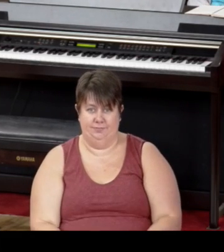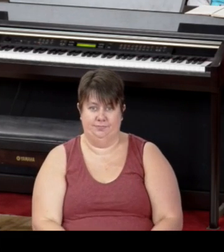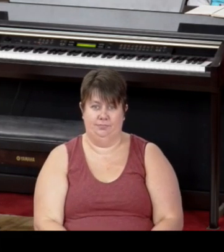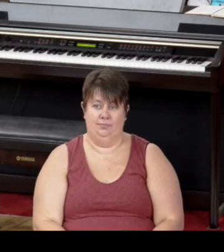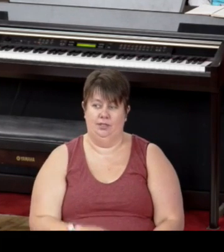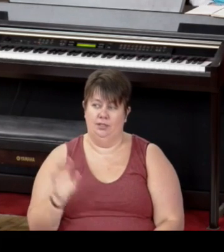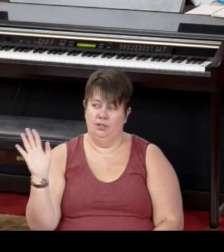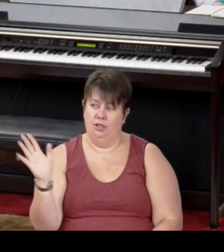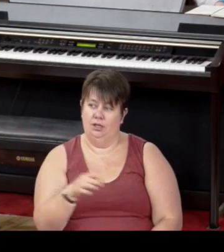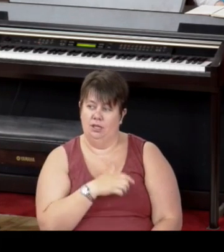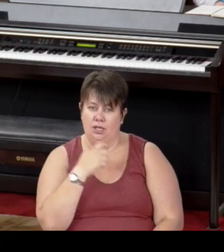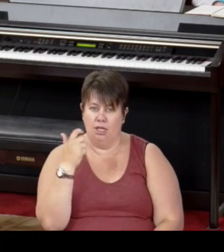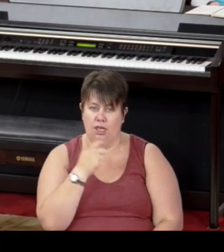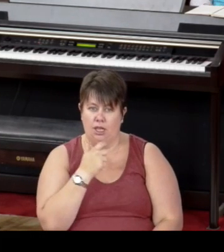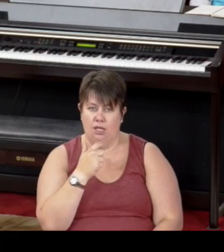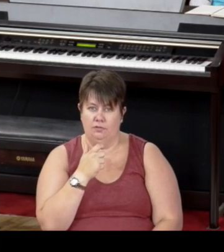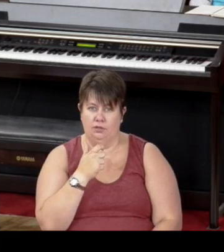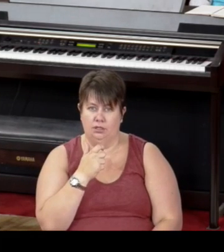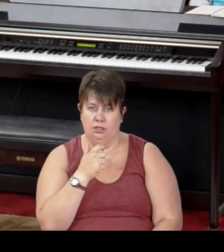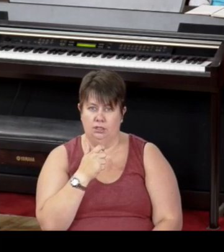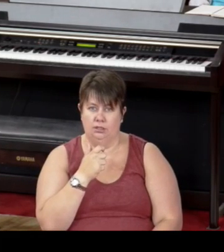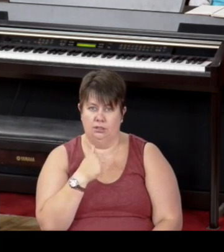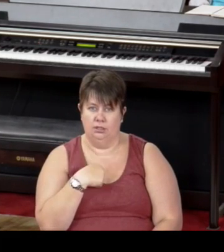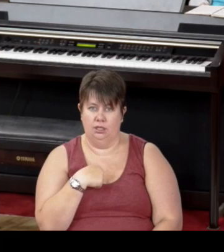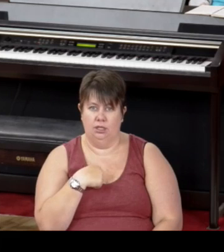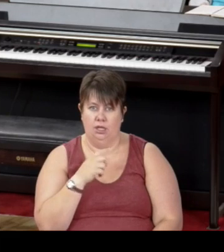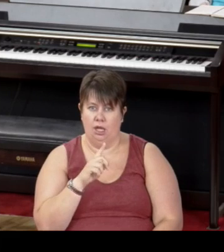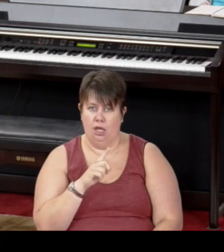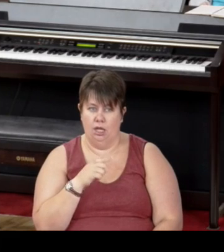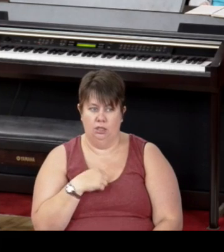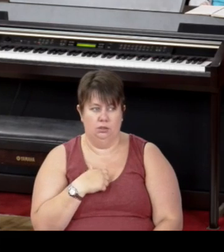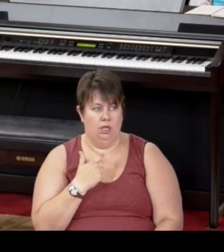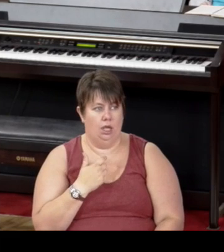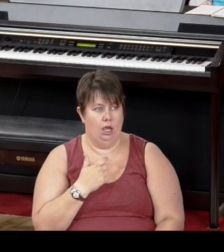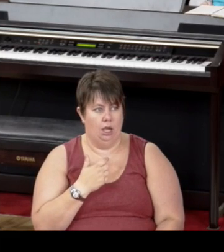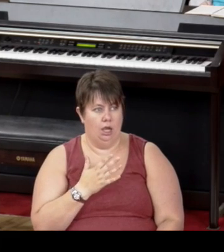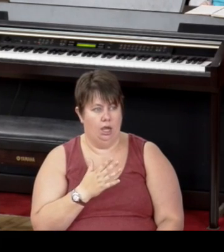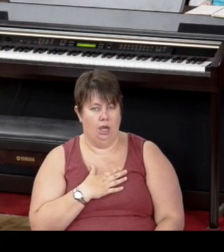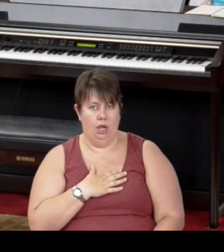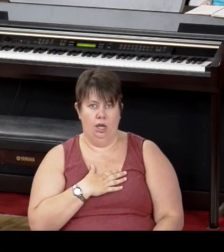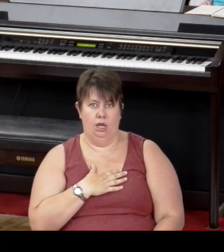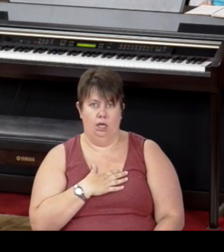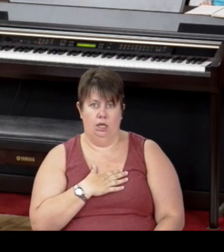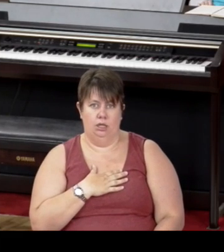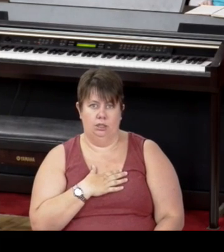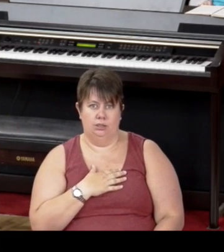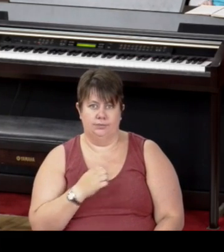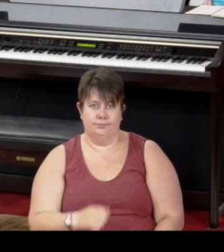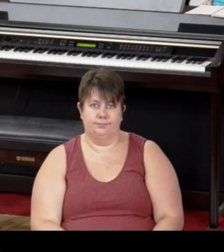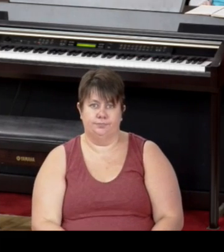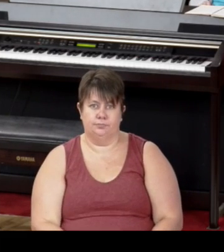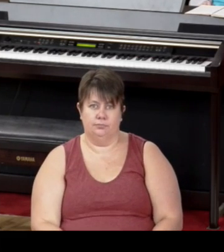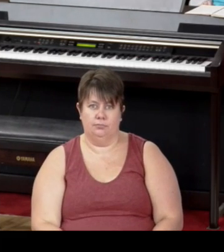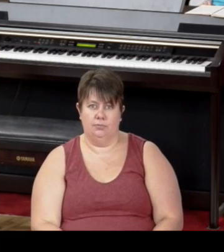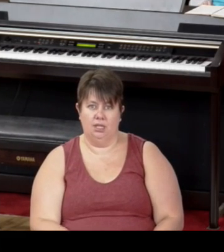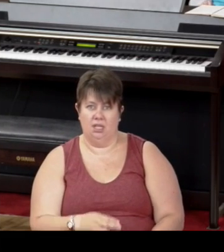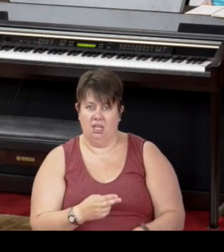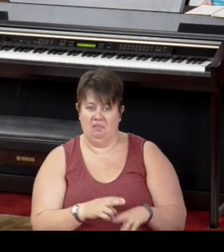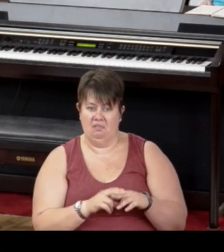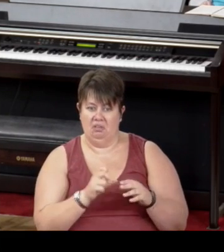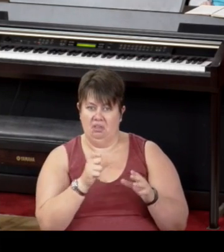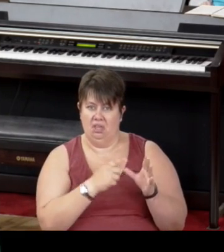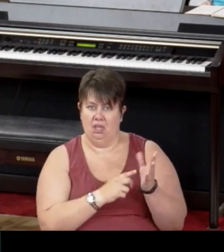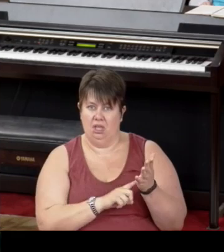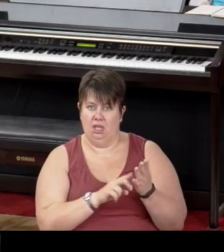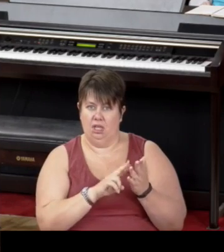You're laughing, but I wasn't when he said that. Because basically what he was saying to me was, if Calvin didn't do anything